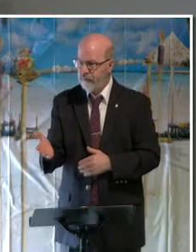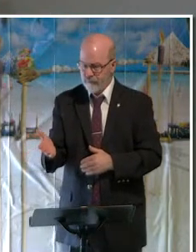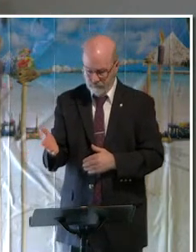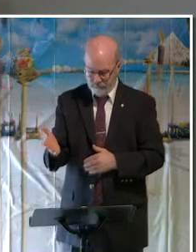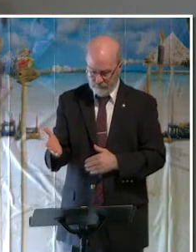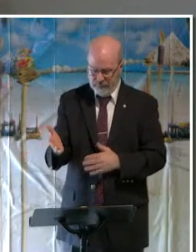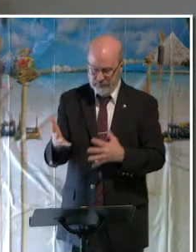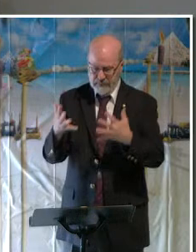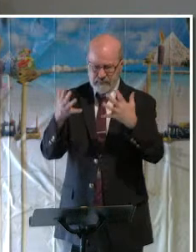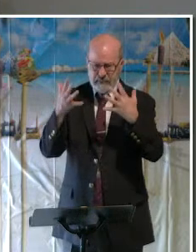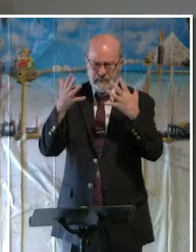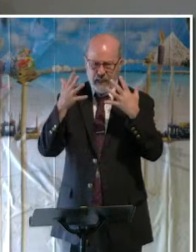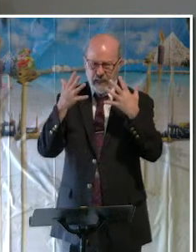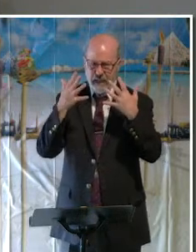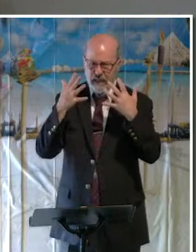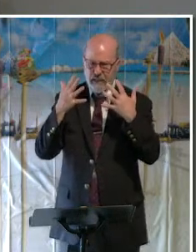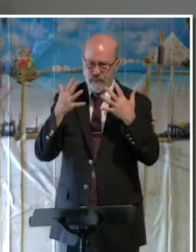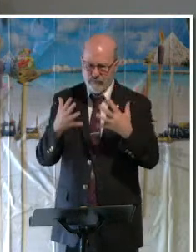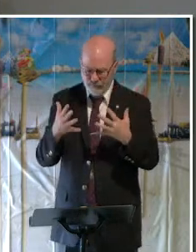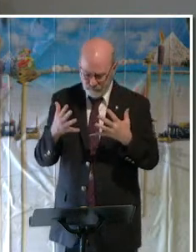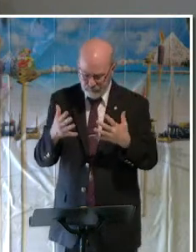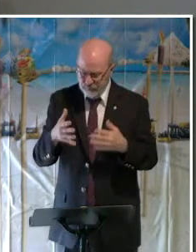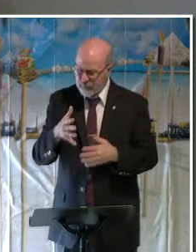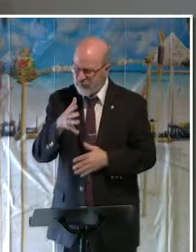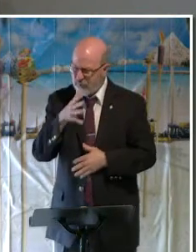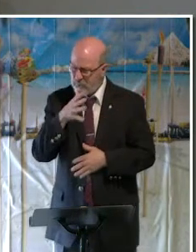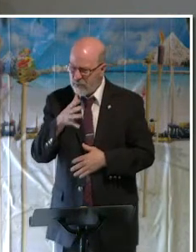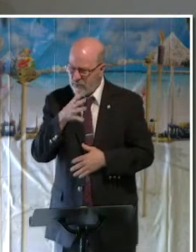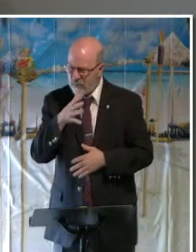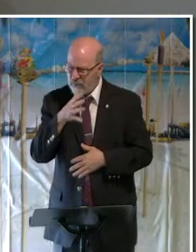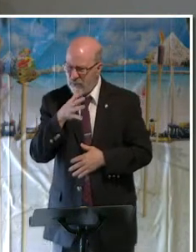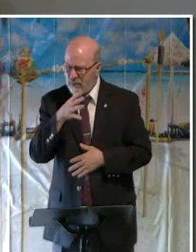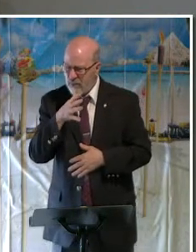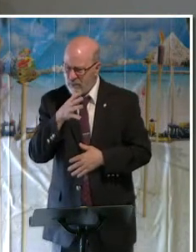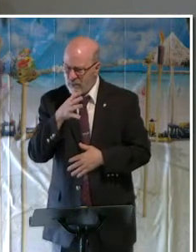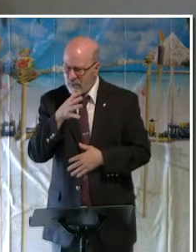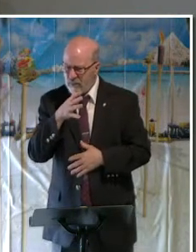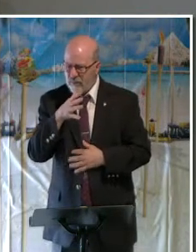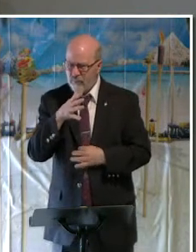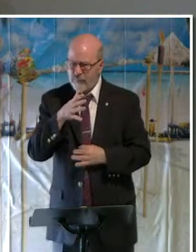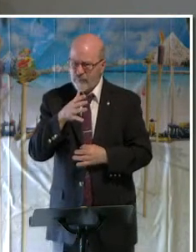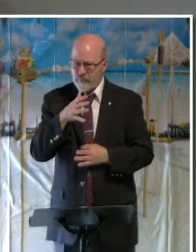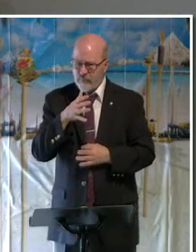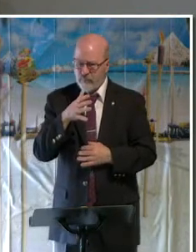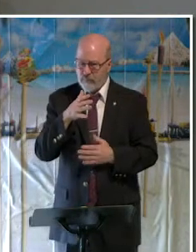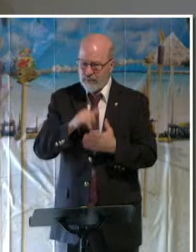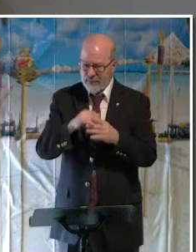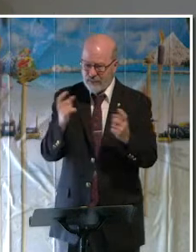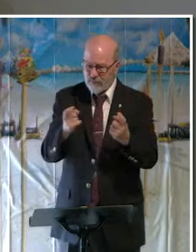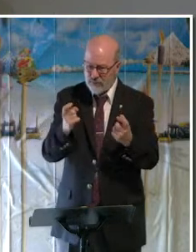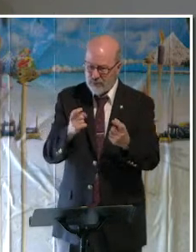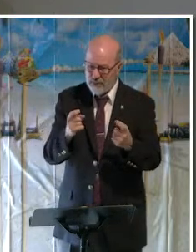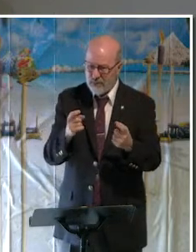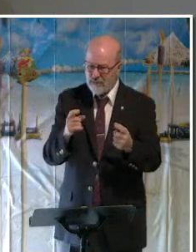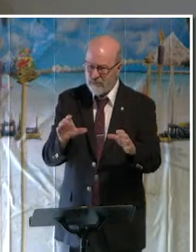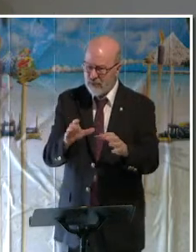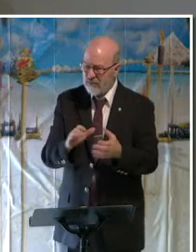Tragic. Here's a mother That's what sin does.